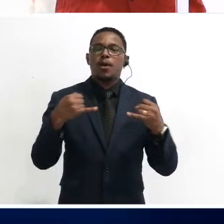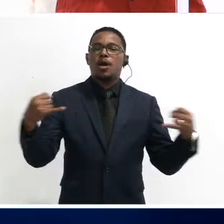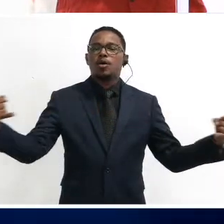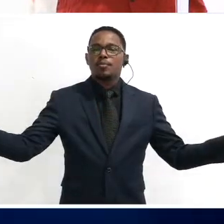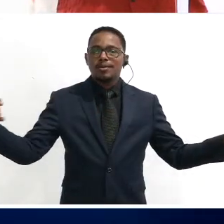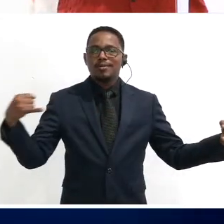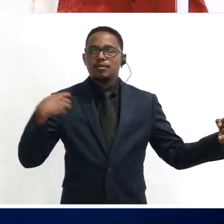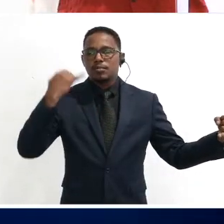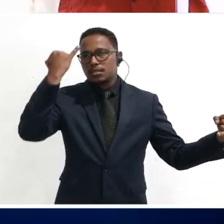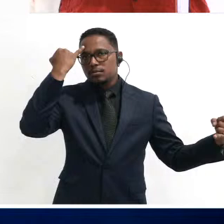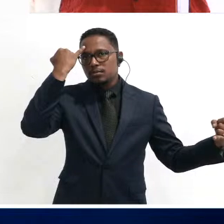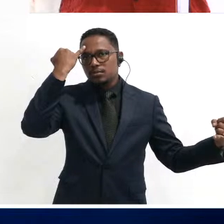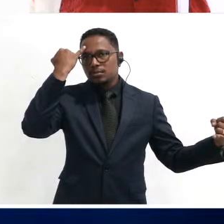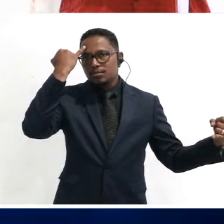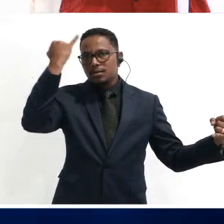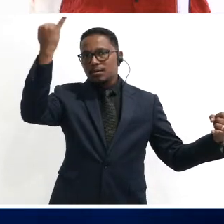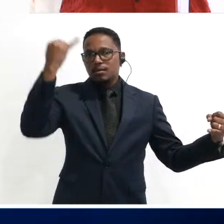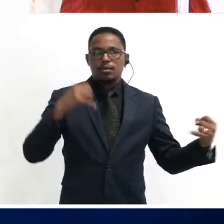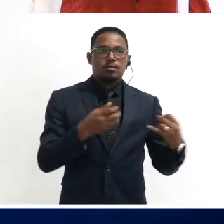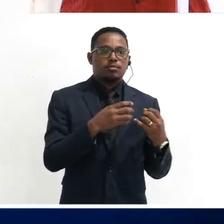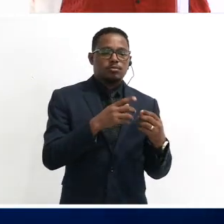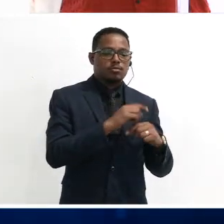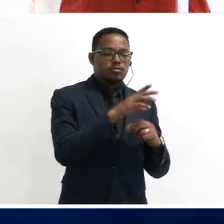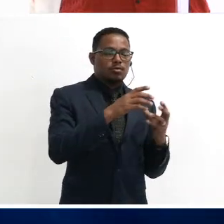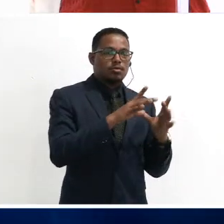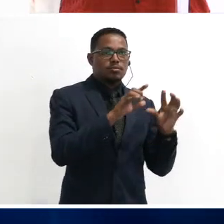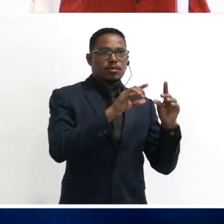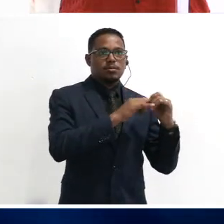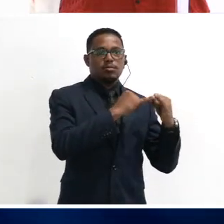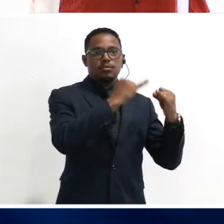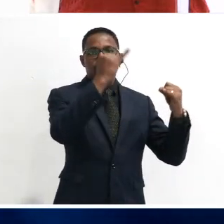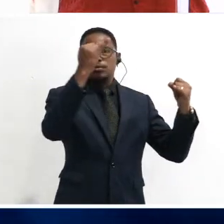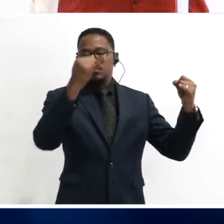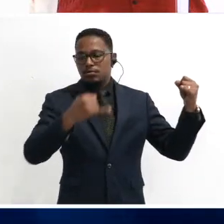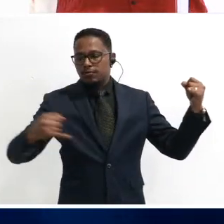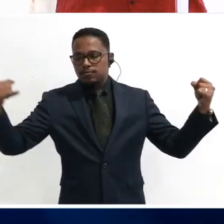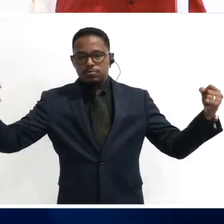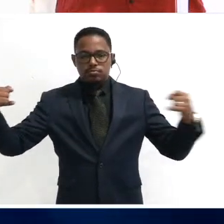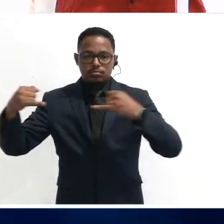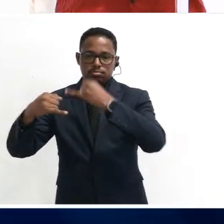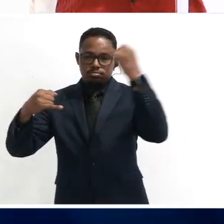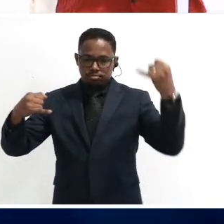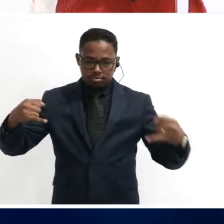right? So a package that gets developed for one thing might be used for another thing. So you end up having,